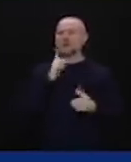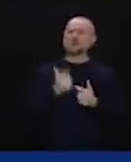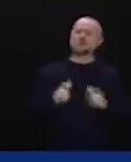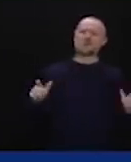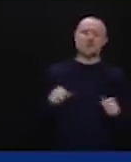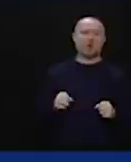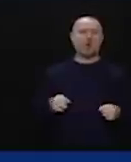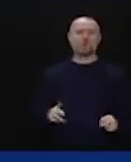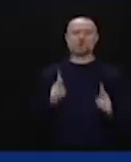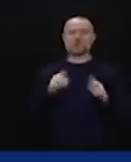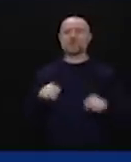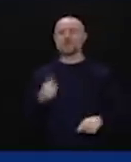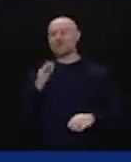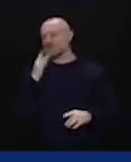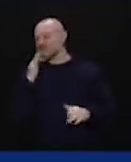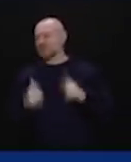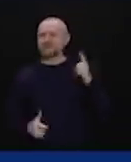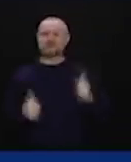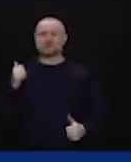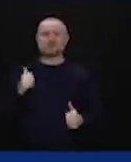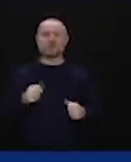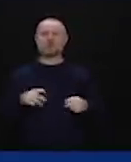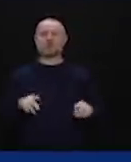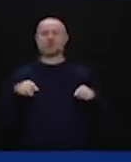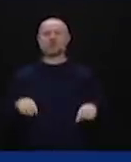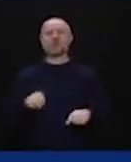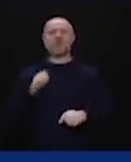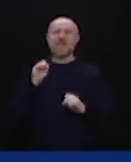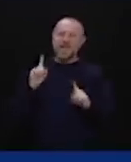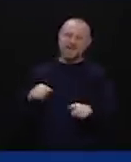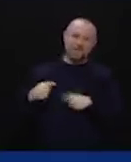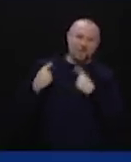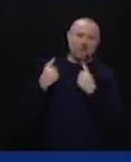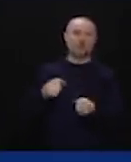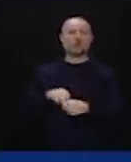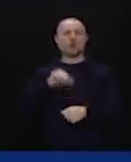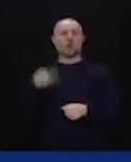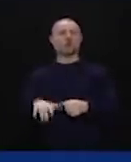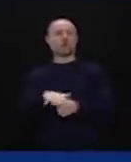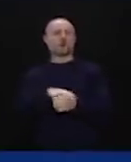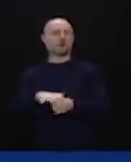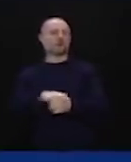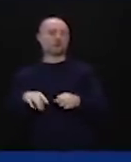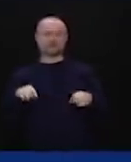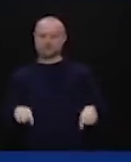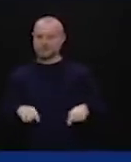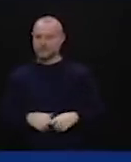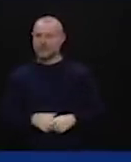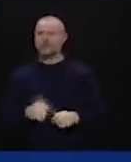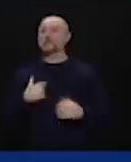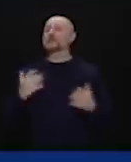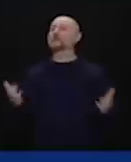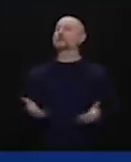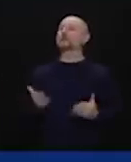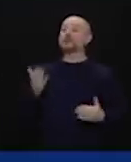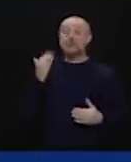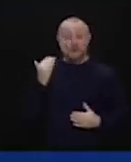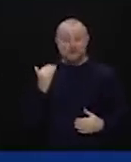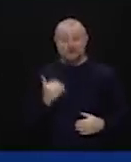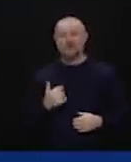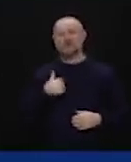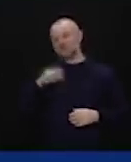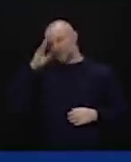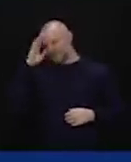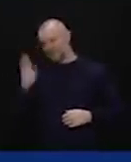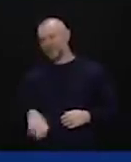greatest opportunities that we've ever had in the Capital Region. And we are here because we believe that Albany